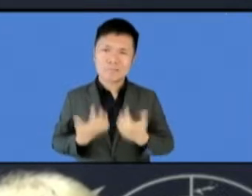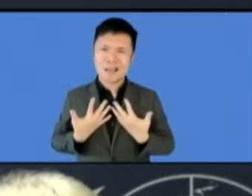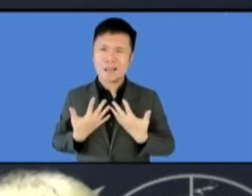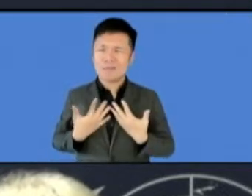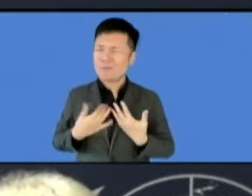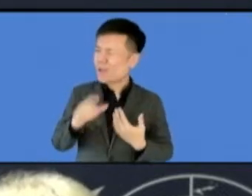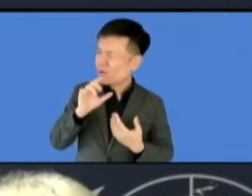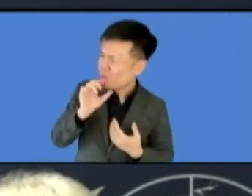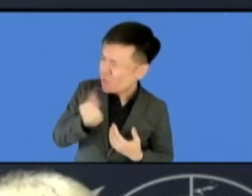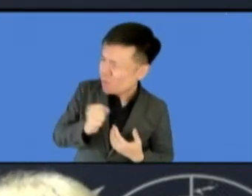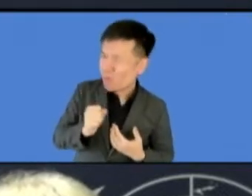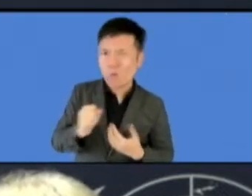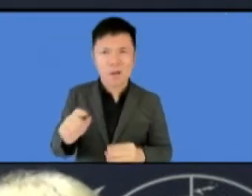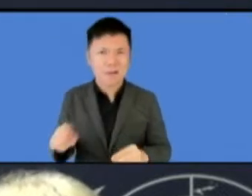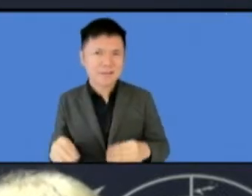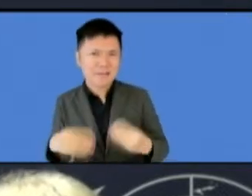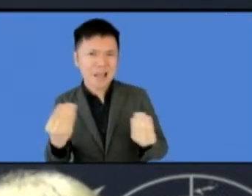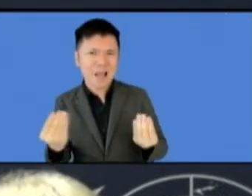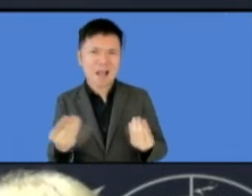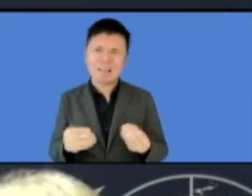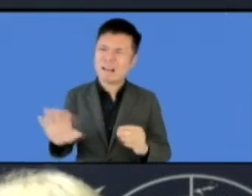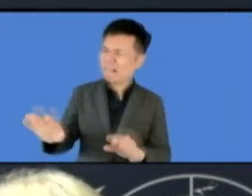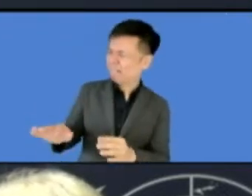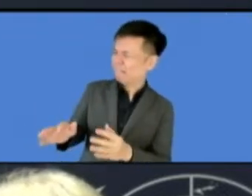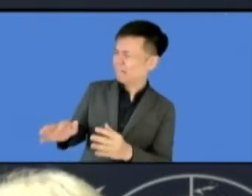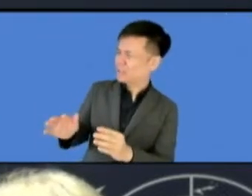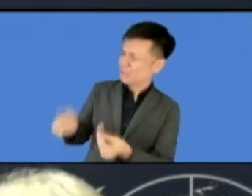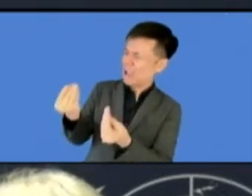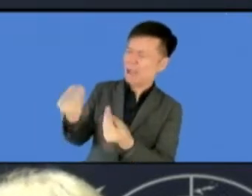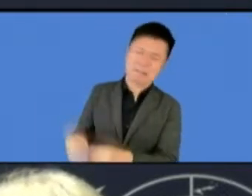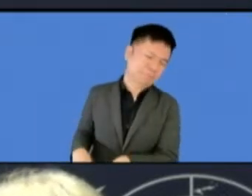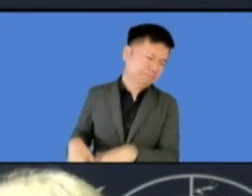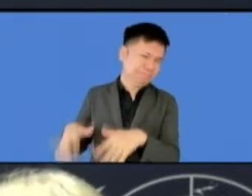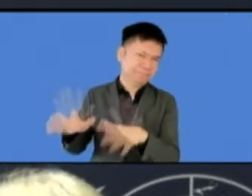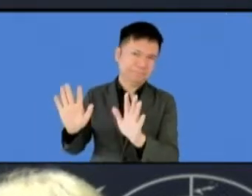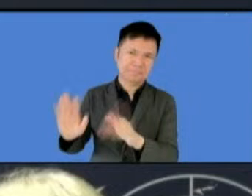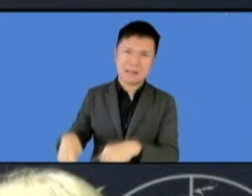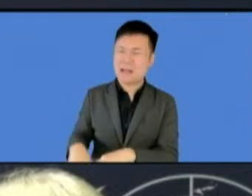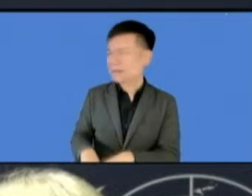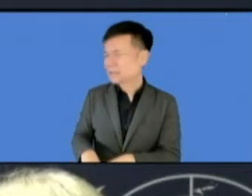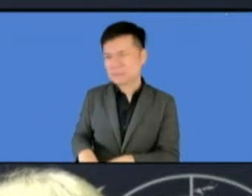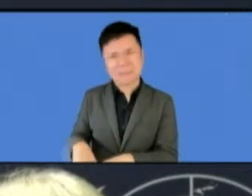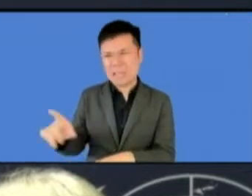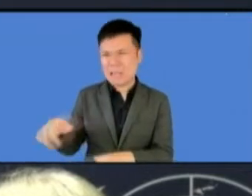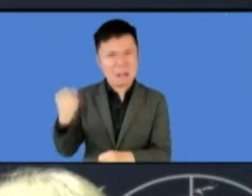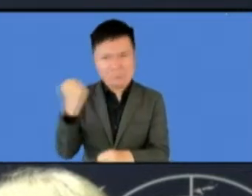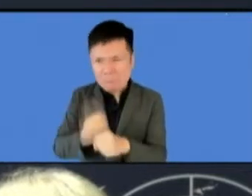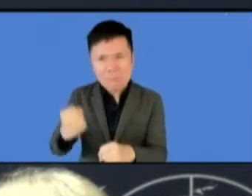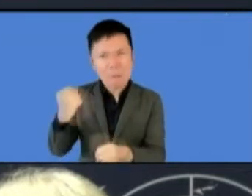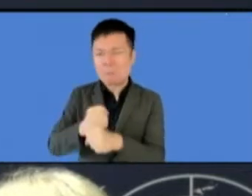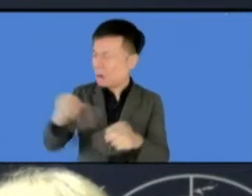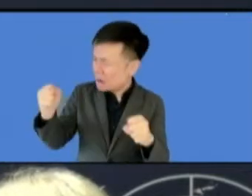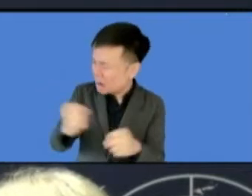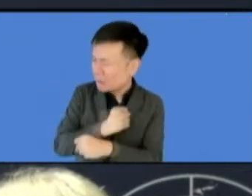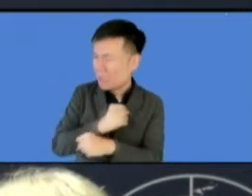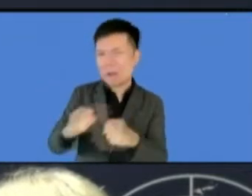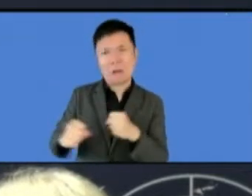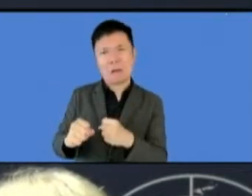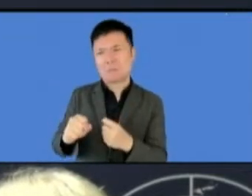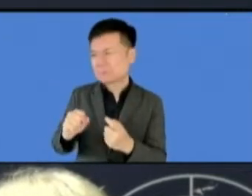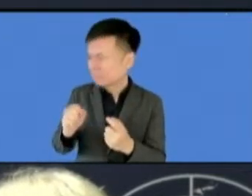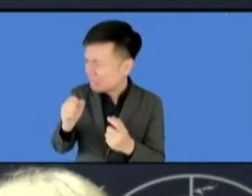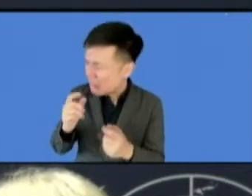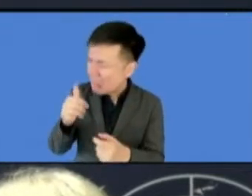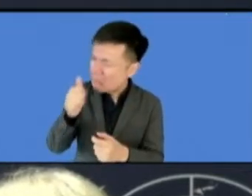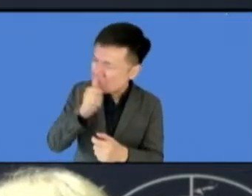they're just flaky, snowflakes, the strawberry generation, they're not robust, they have no ability basically to